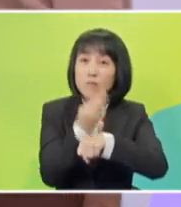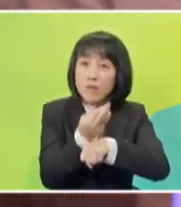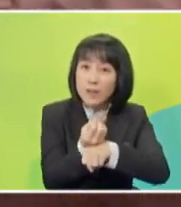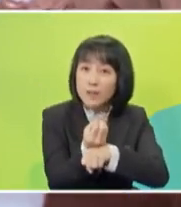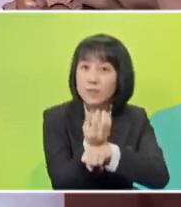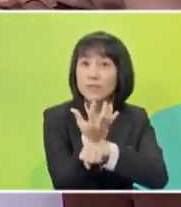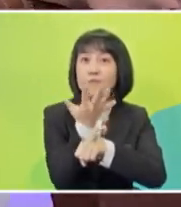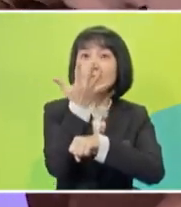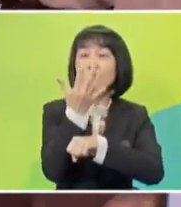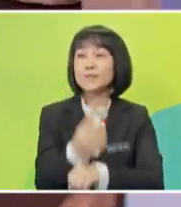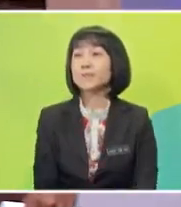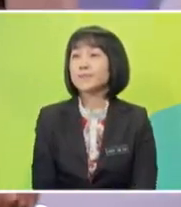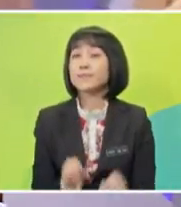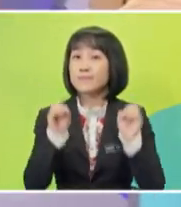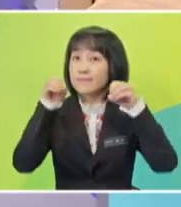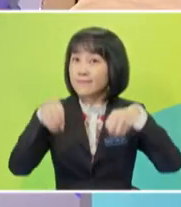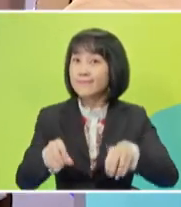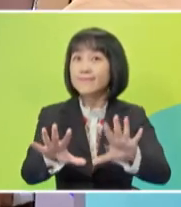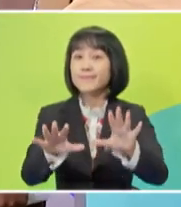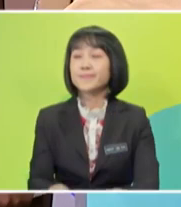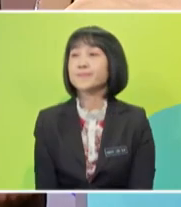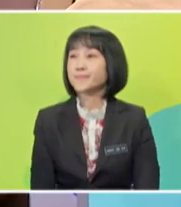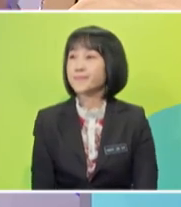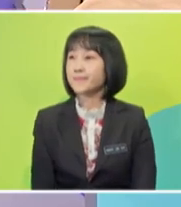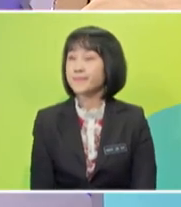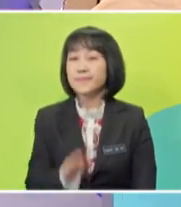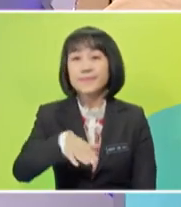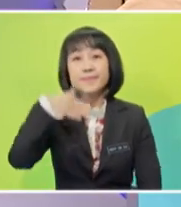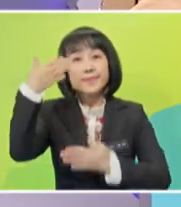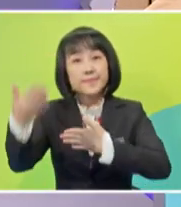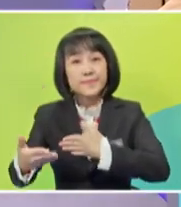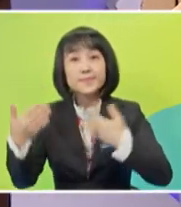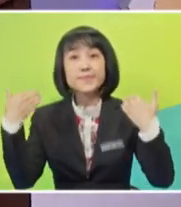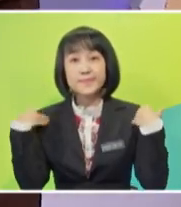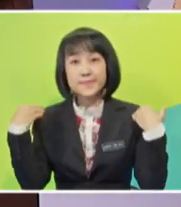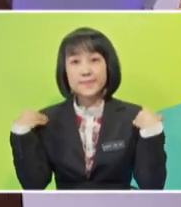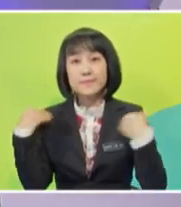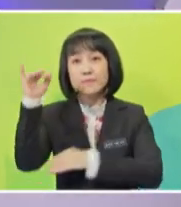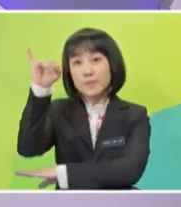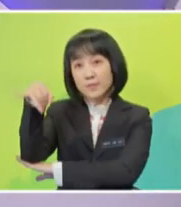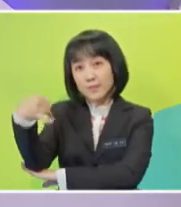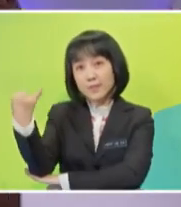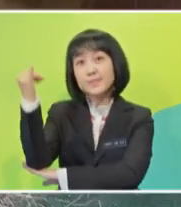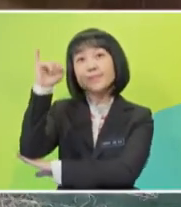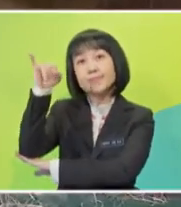corals and ocean. Next, over here, we have